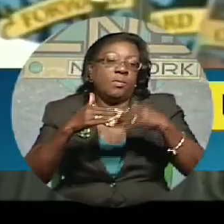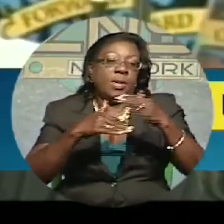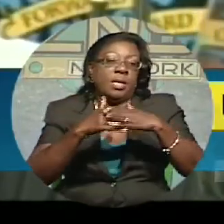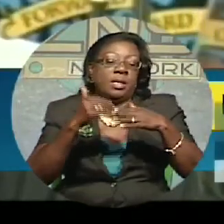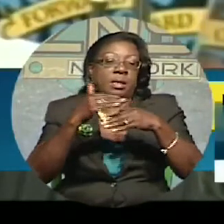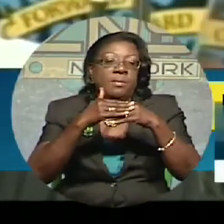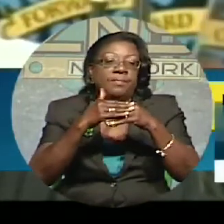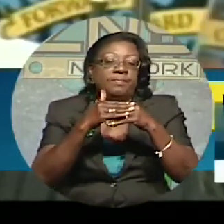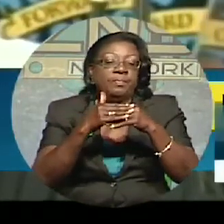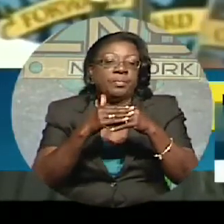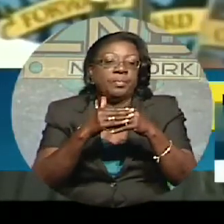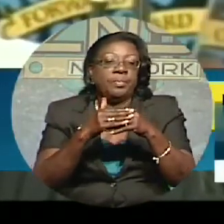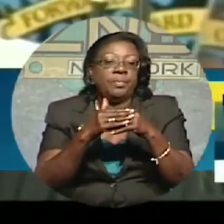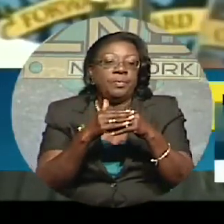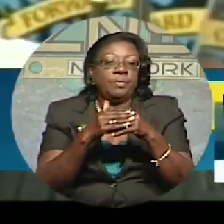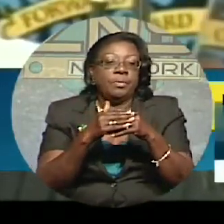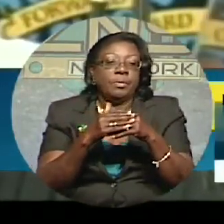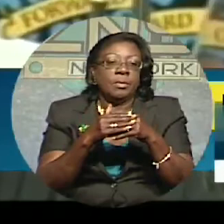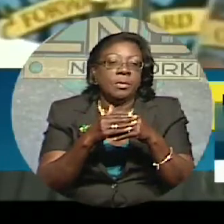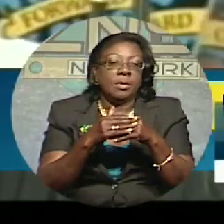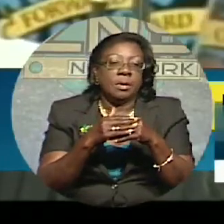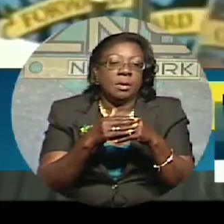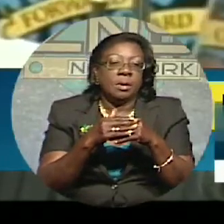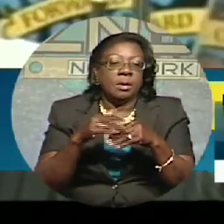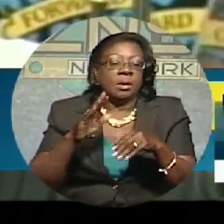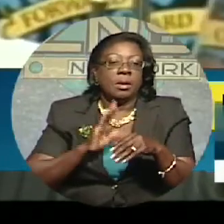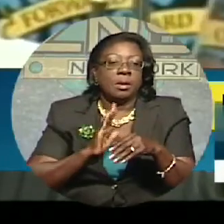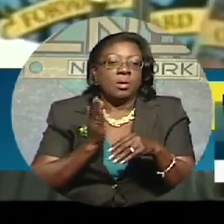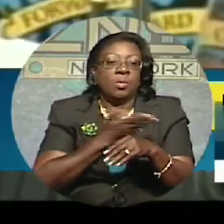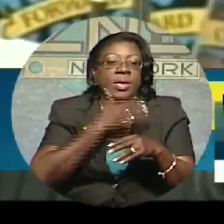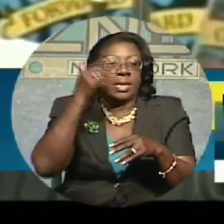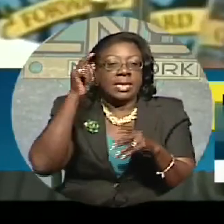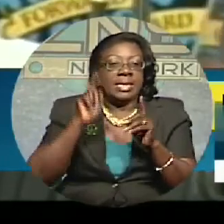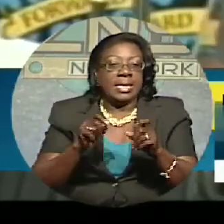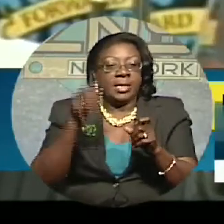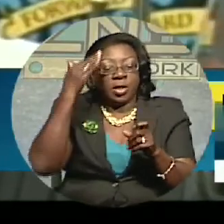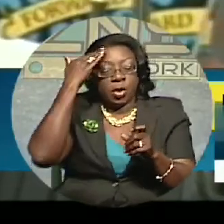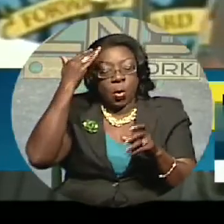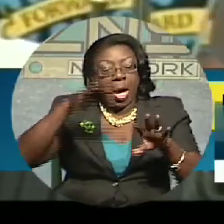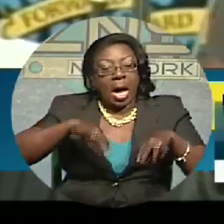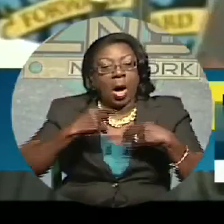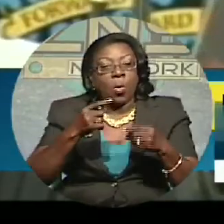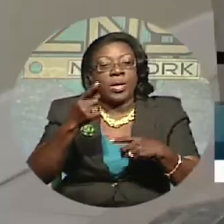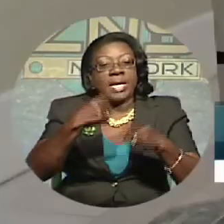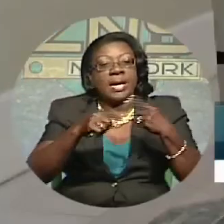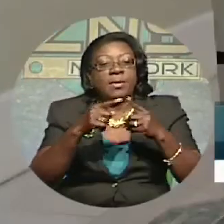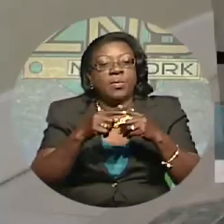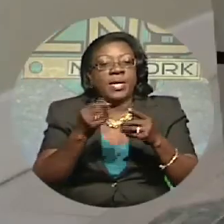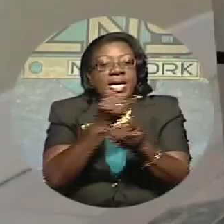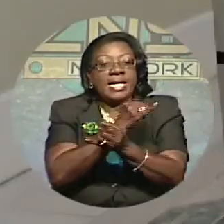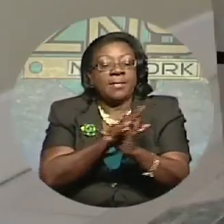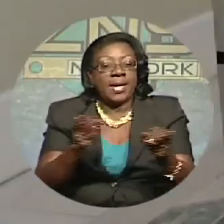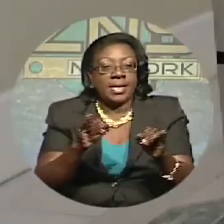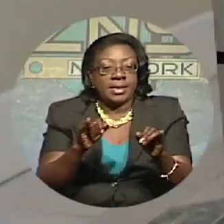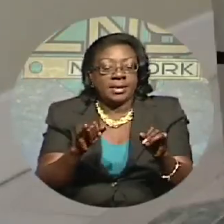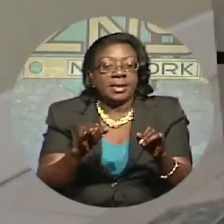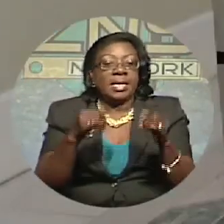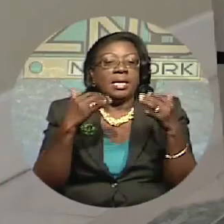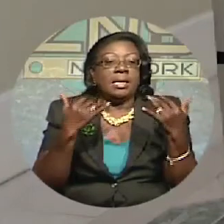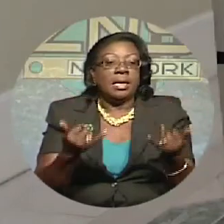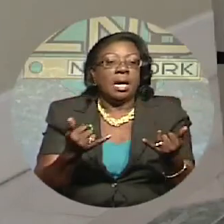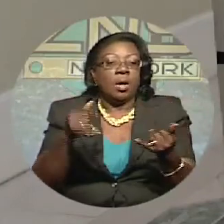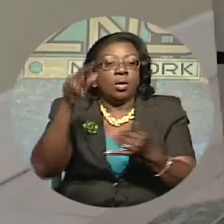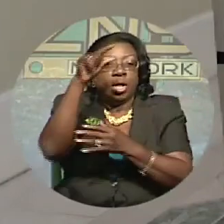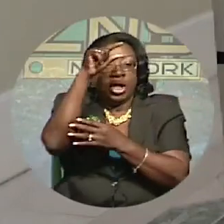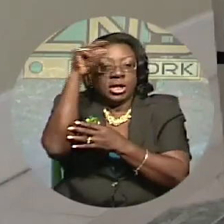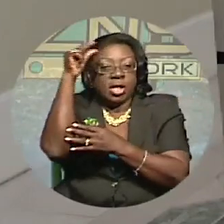But we knew there was independence. It was written there at the time. Meantime, current Governor General,